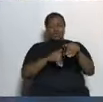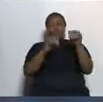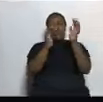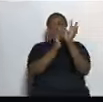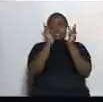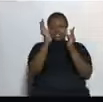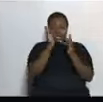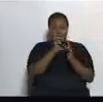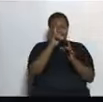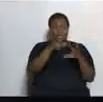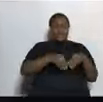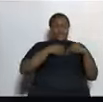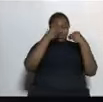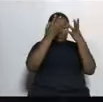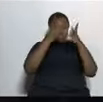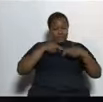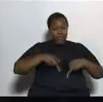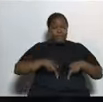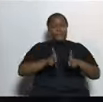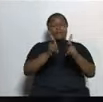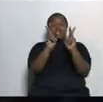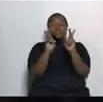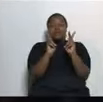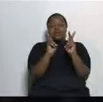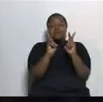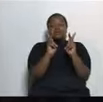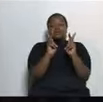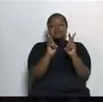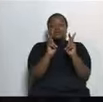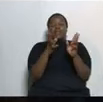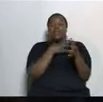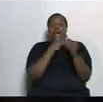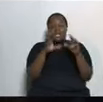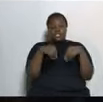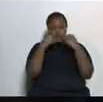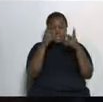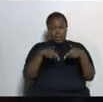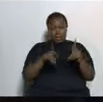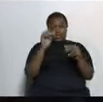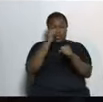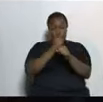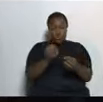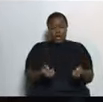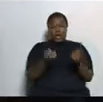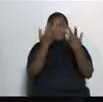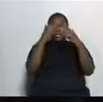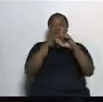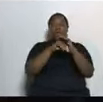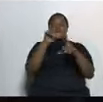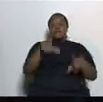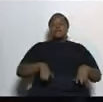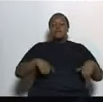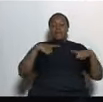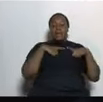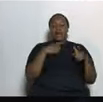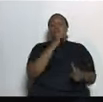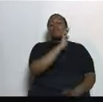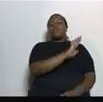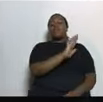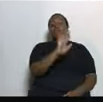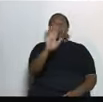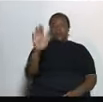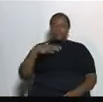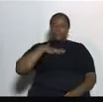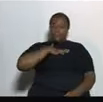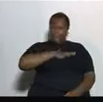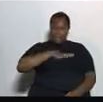Kristo. You give him permission. Unampa ruhusa. Permission to work a miracle in your life. Ruhusa ya kufanya muujiza katika maisha yako. When you